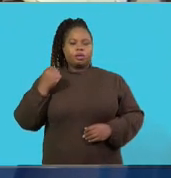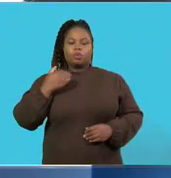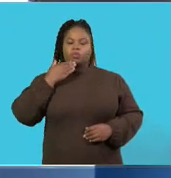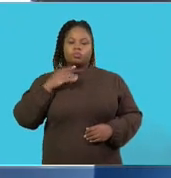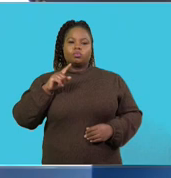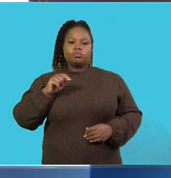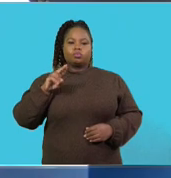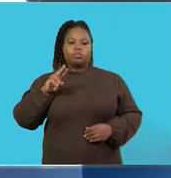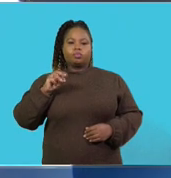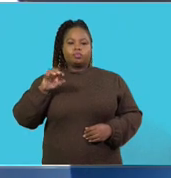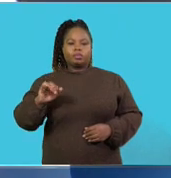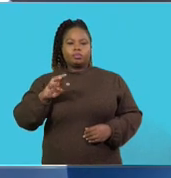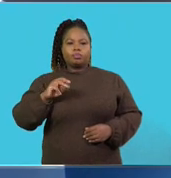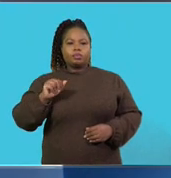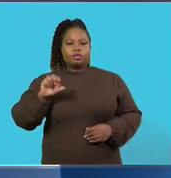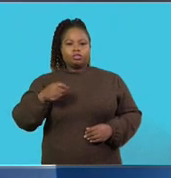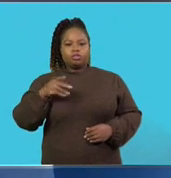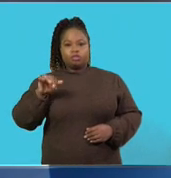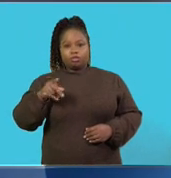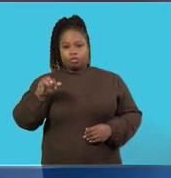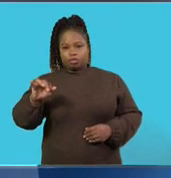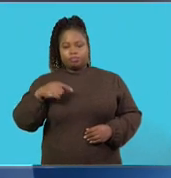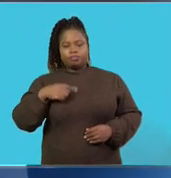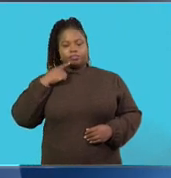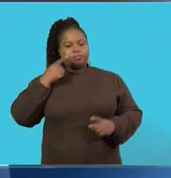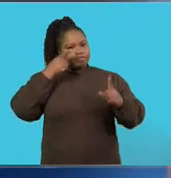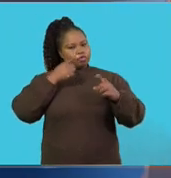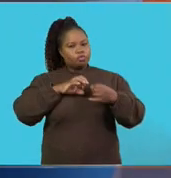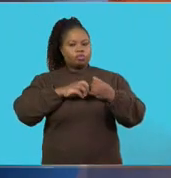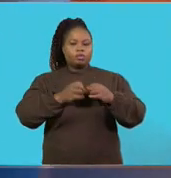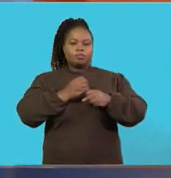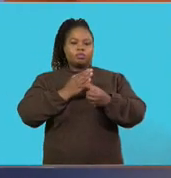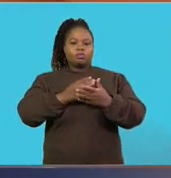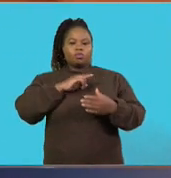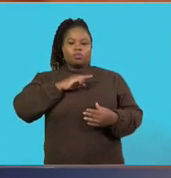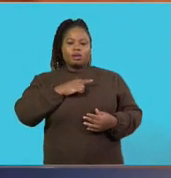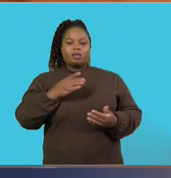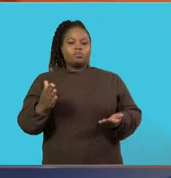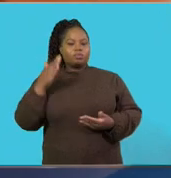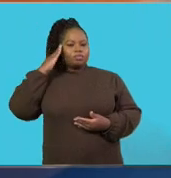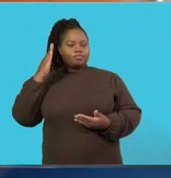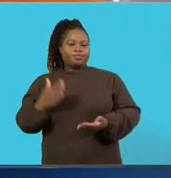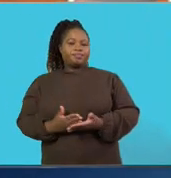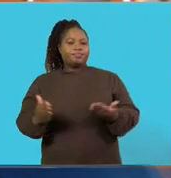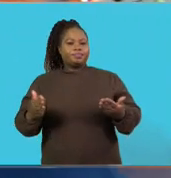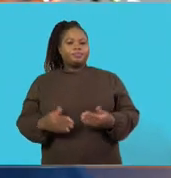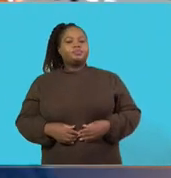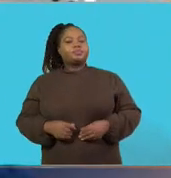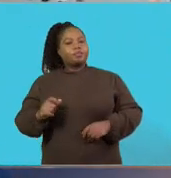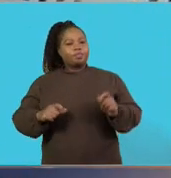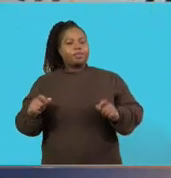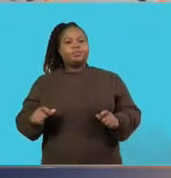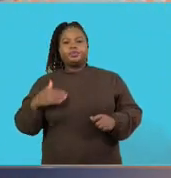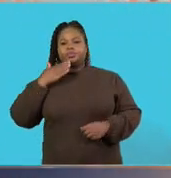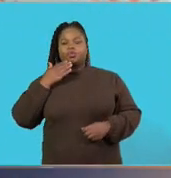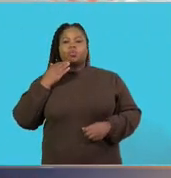Tumi Mashishi o bolela ha tema ena e thakgotswe molomong wa ho tlaleha qaka tsa tlhokeho ya motlakase ho bareki tse seng di